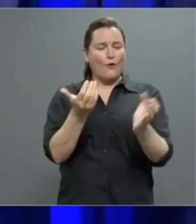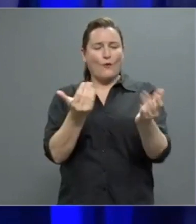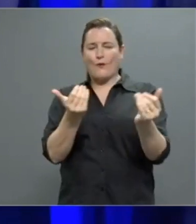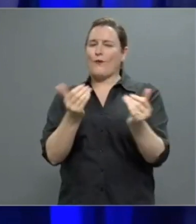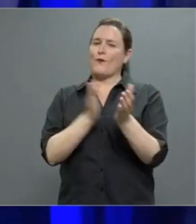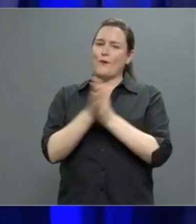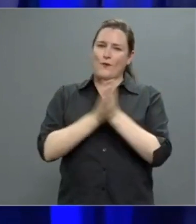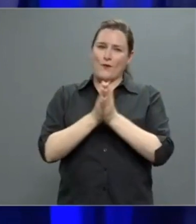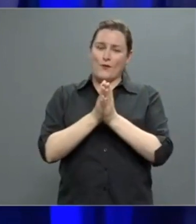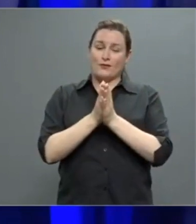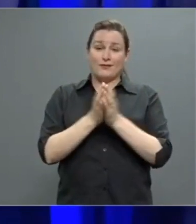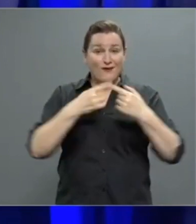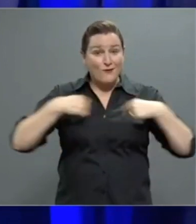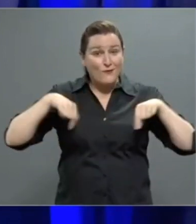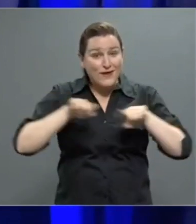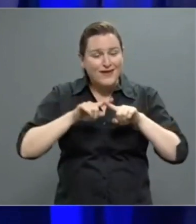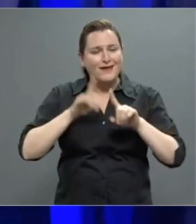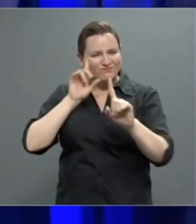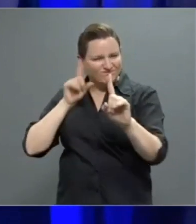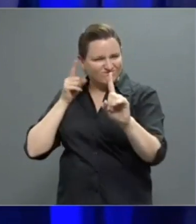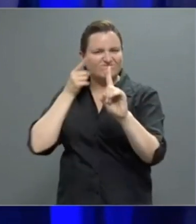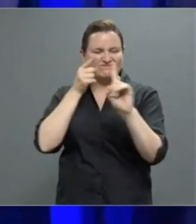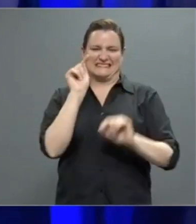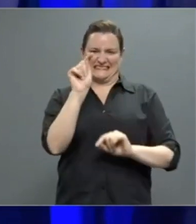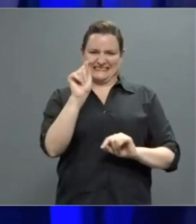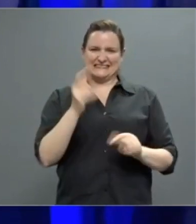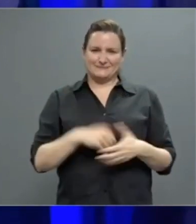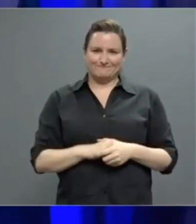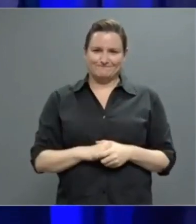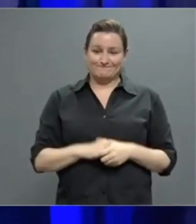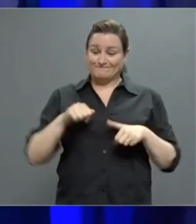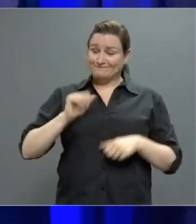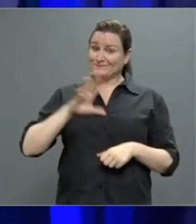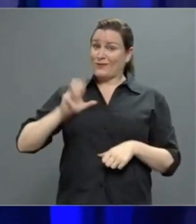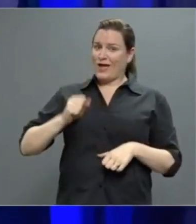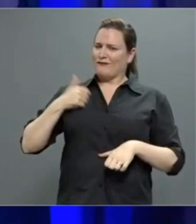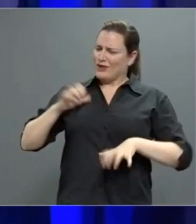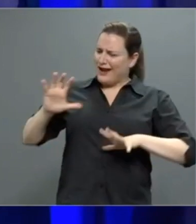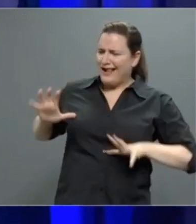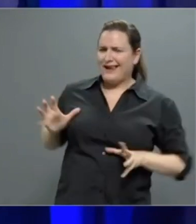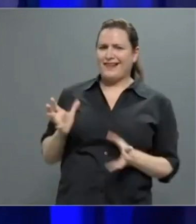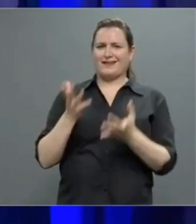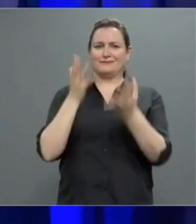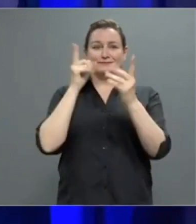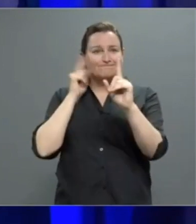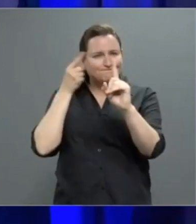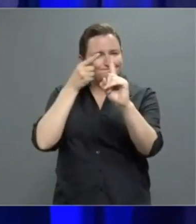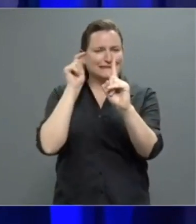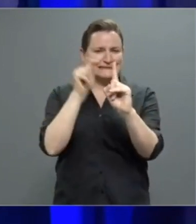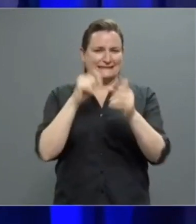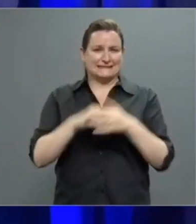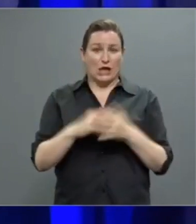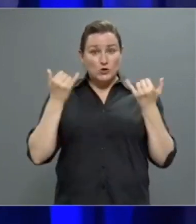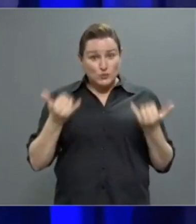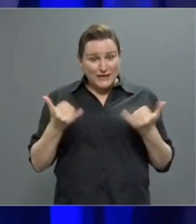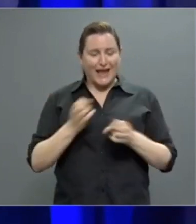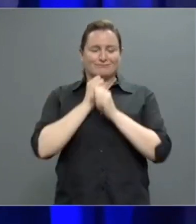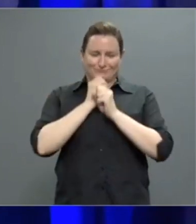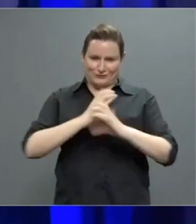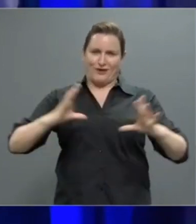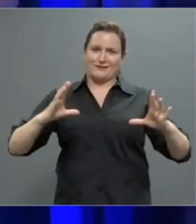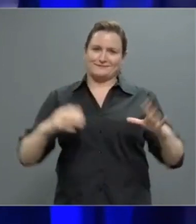going, Democrats. That's where we're taking South Africa. That's the future we need. That journey starts today.